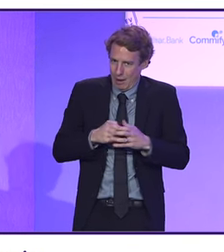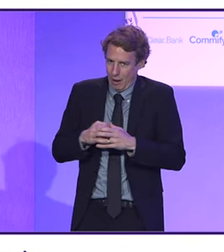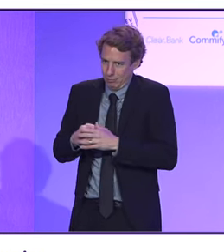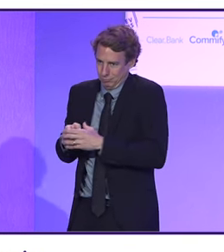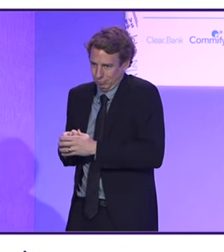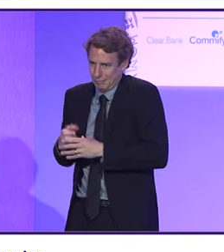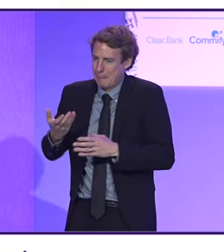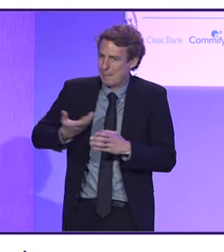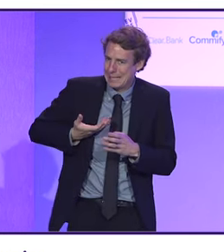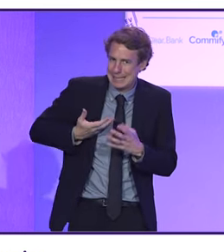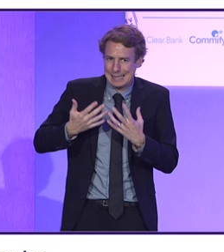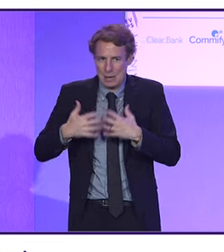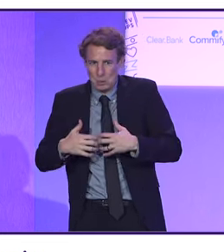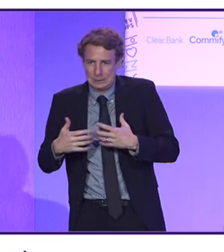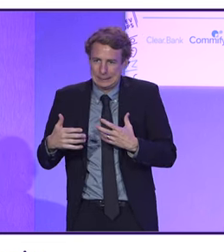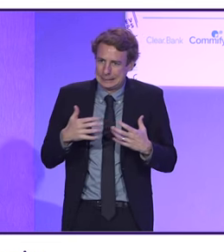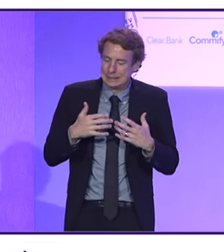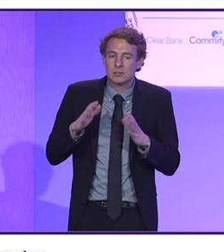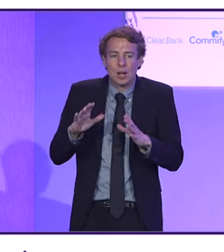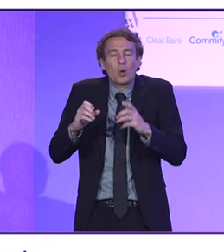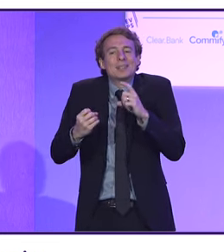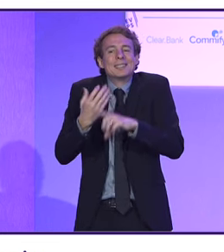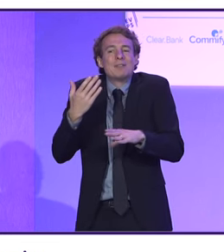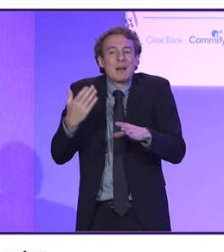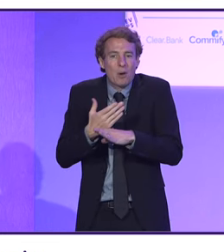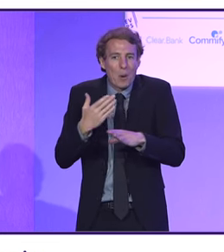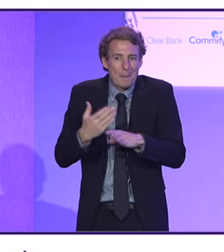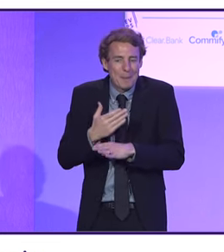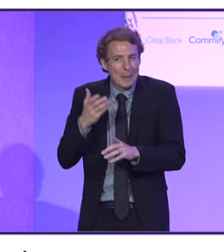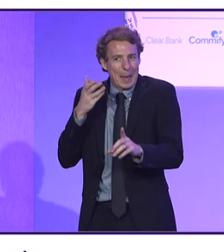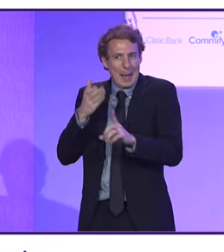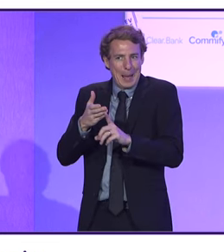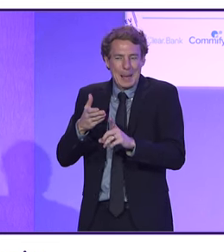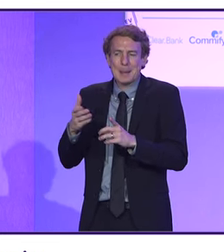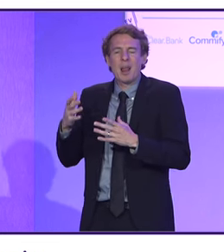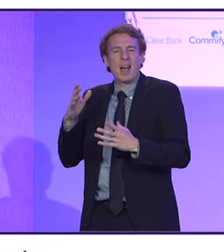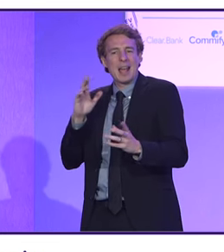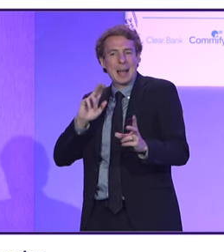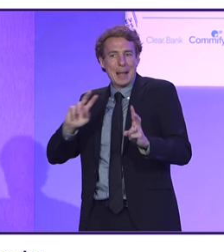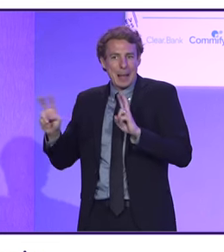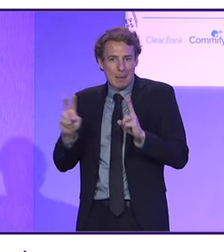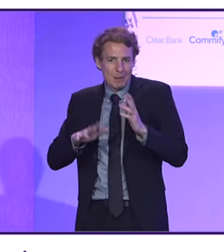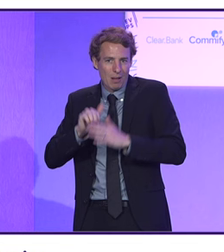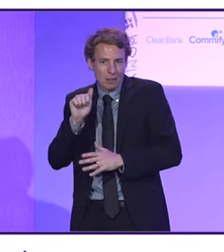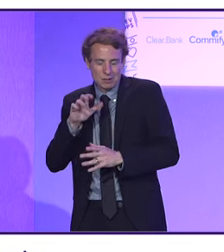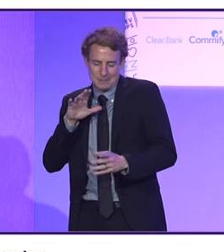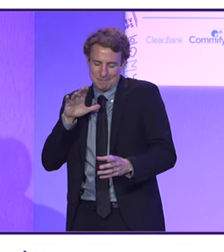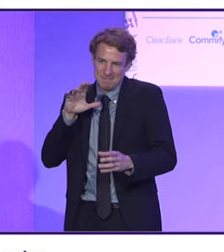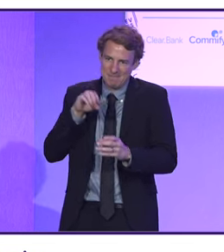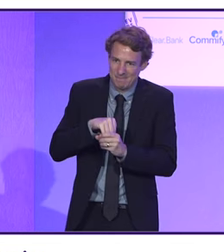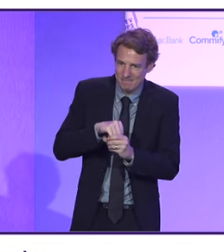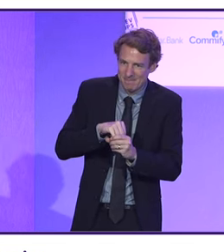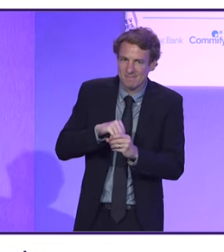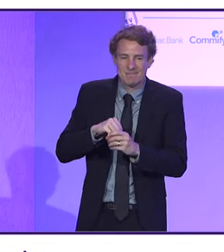So DevOps was born from the idea of bringing that hippie culture of breaking down silos between business and tech into the tech